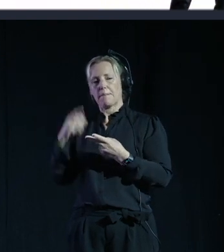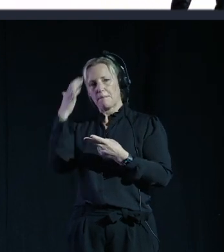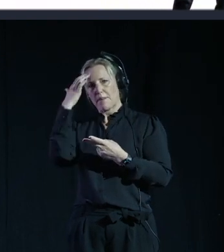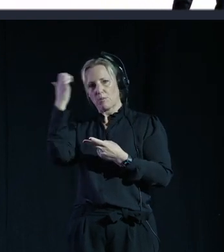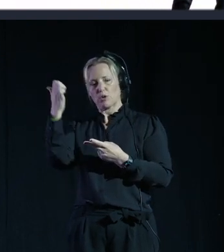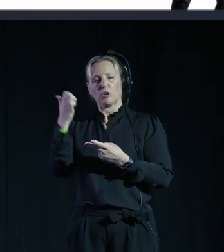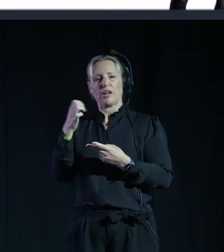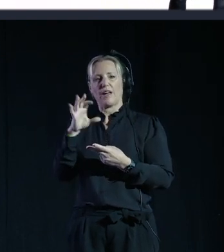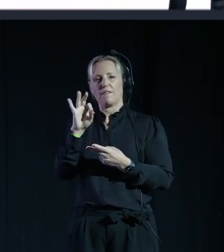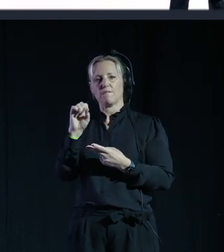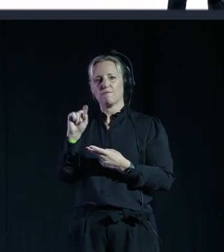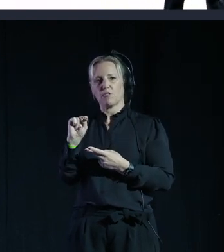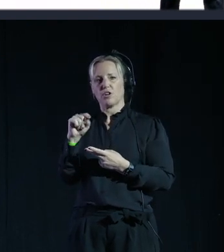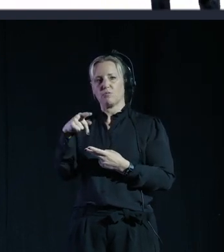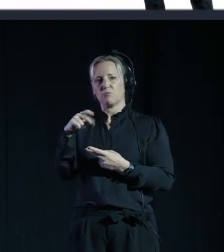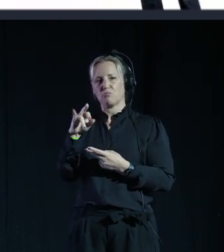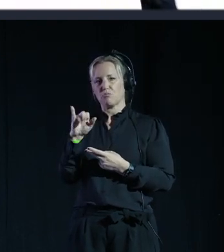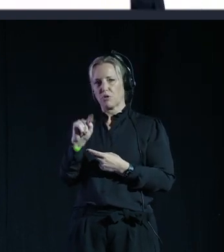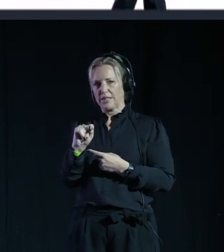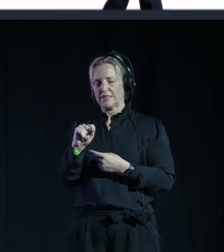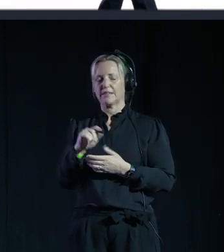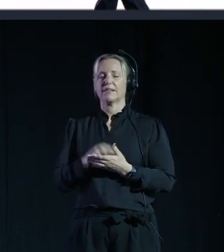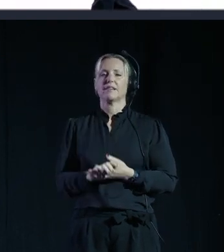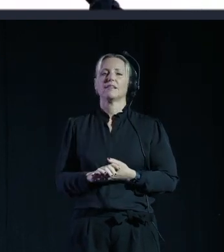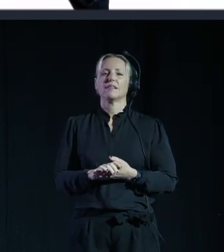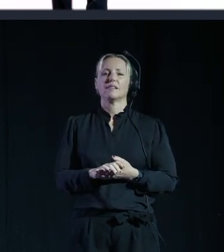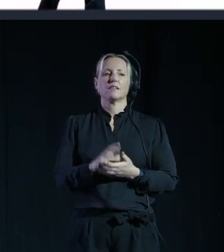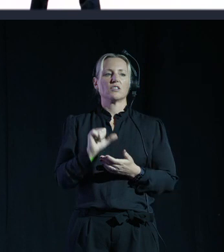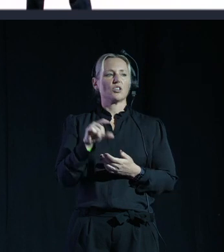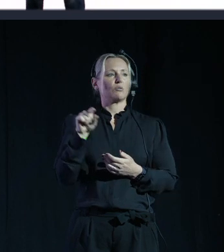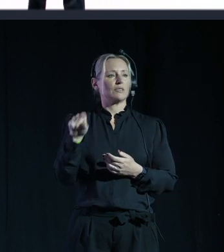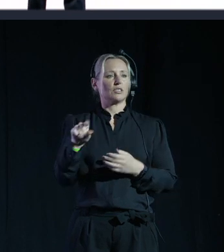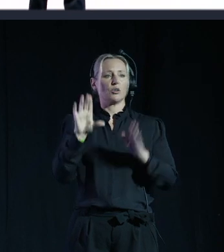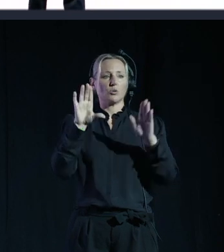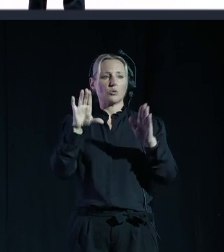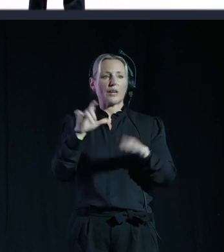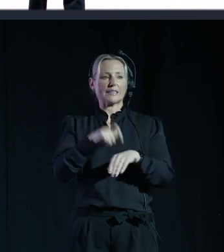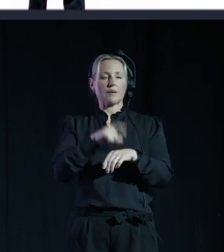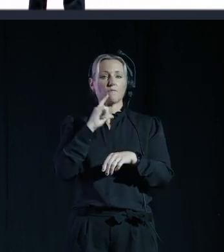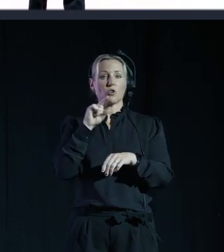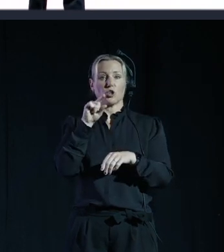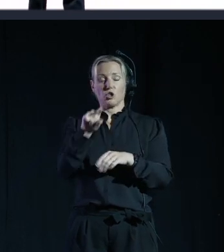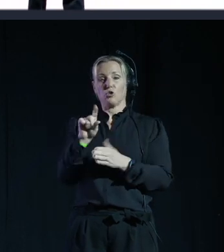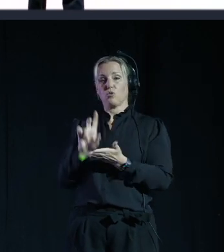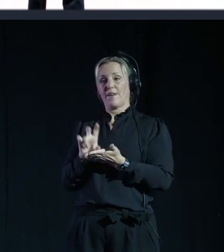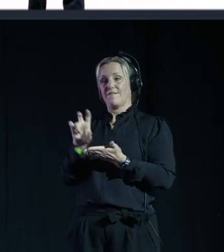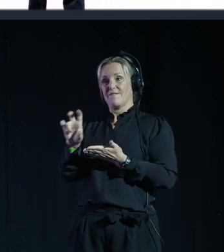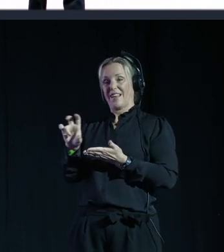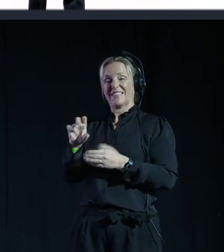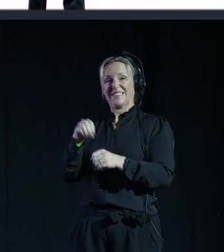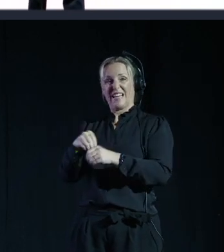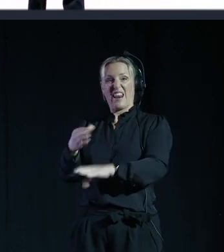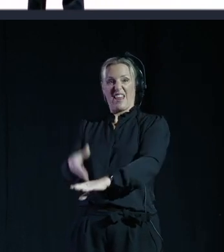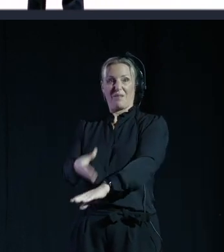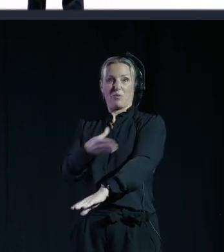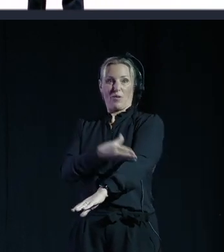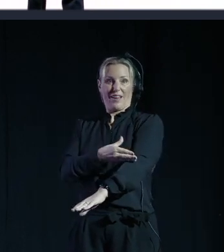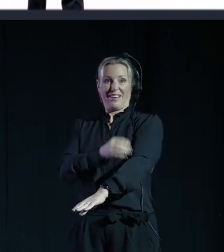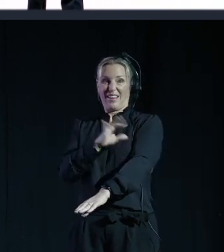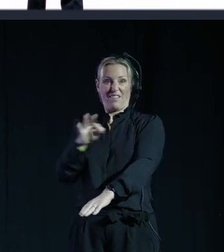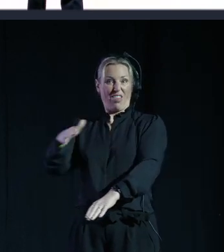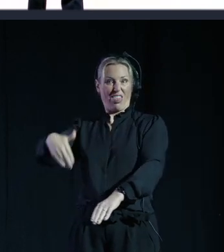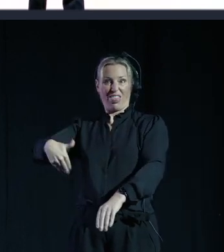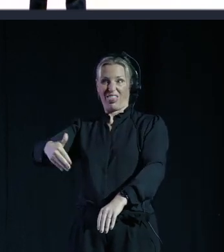controls. So great time for you to go invest in upgrading, I would say. If you haven't already upgraded to version